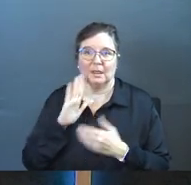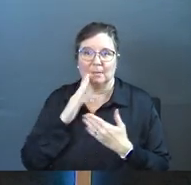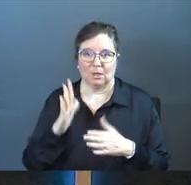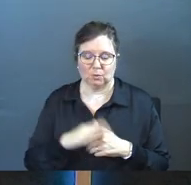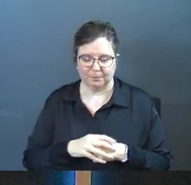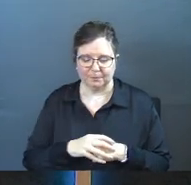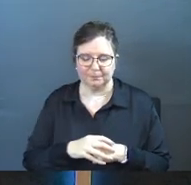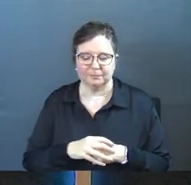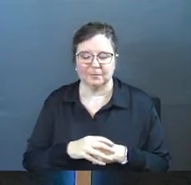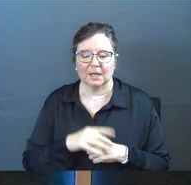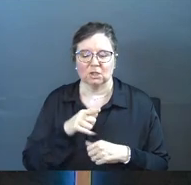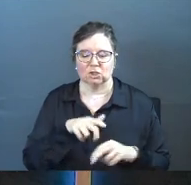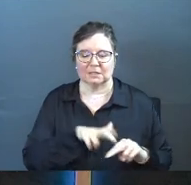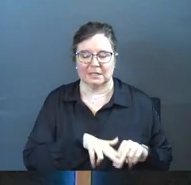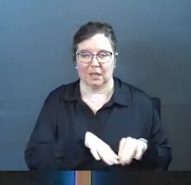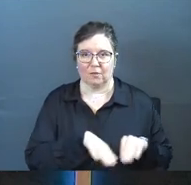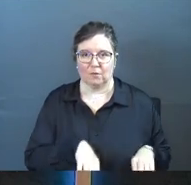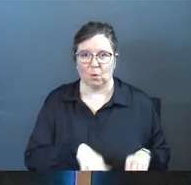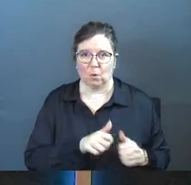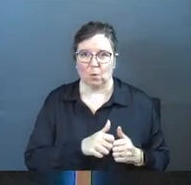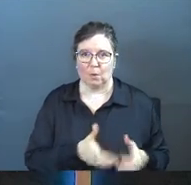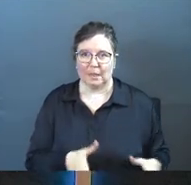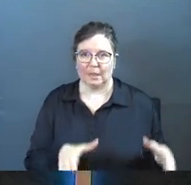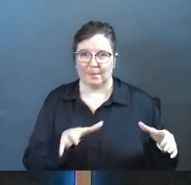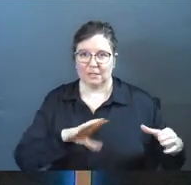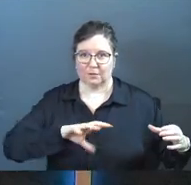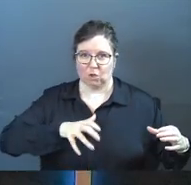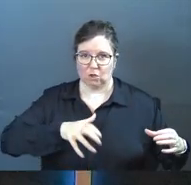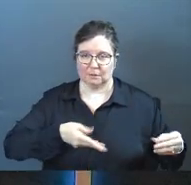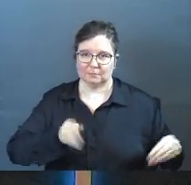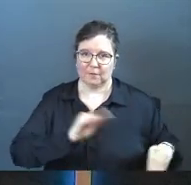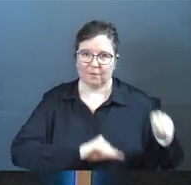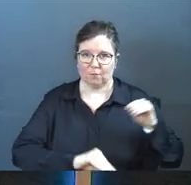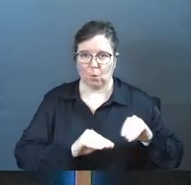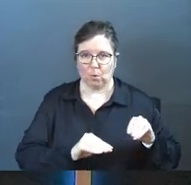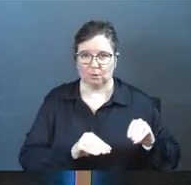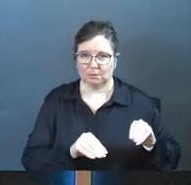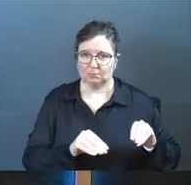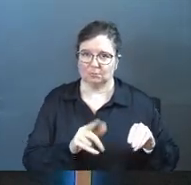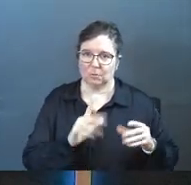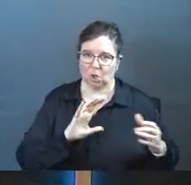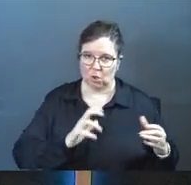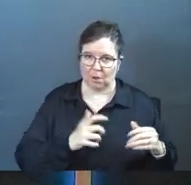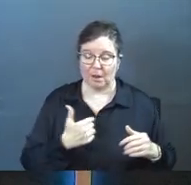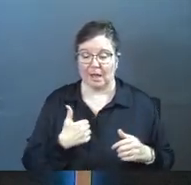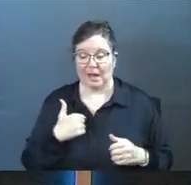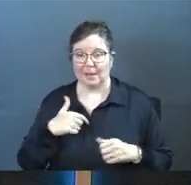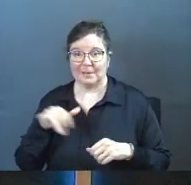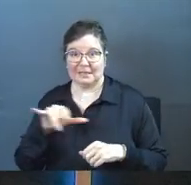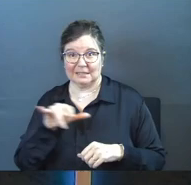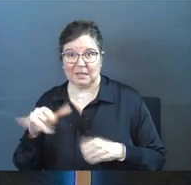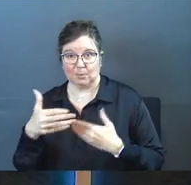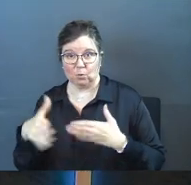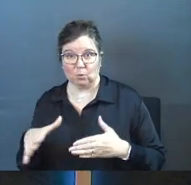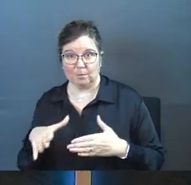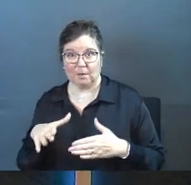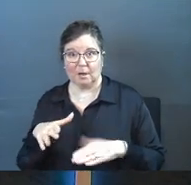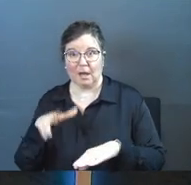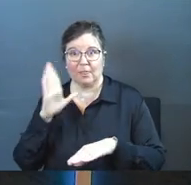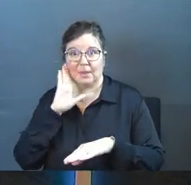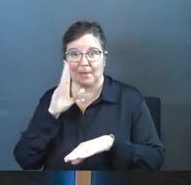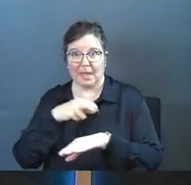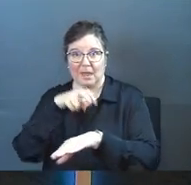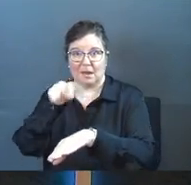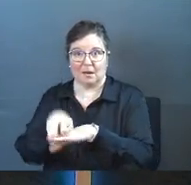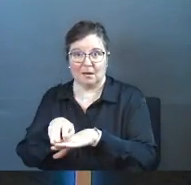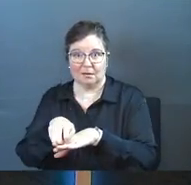bedroom, and she's sitting down on the floor with a basket of laundry, and she's folding the laundry, and I'm in the same room, and I'm up